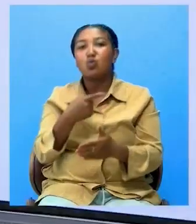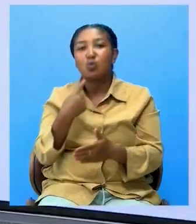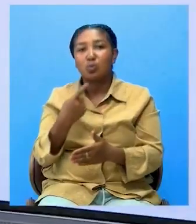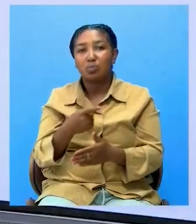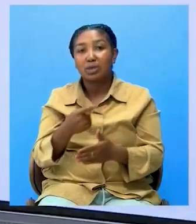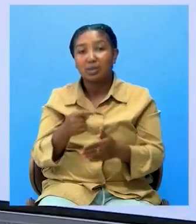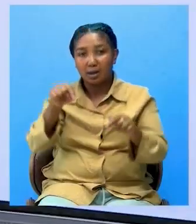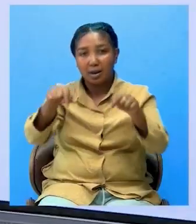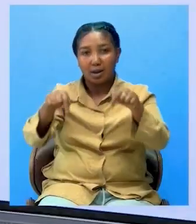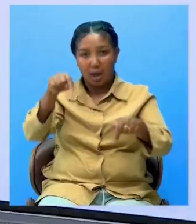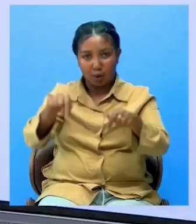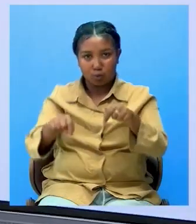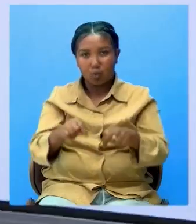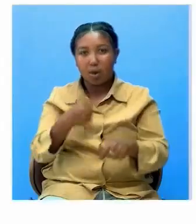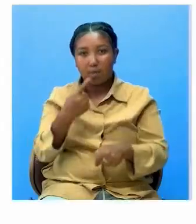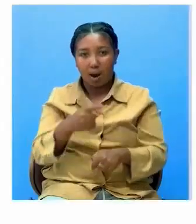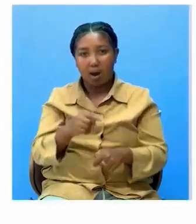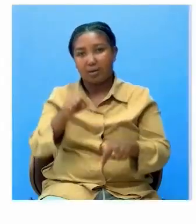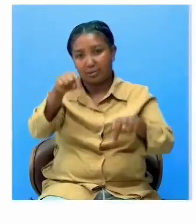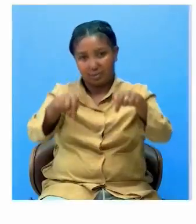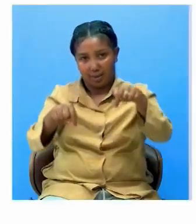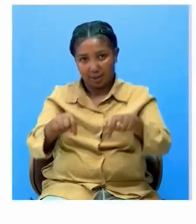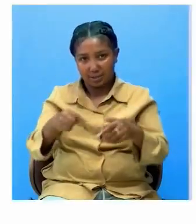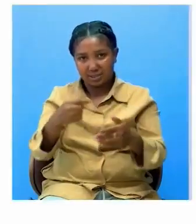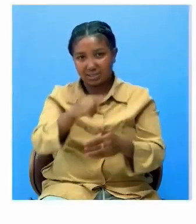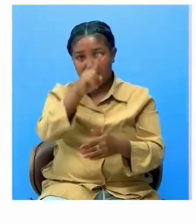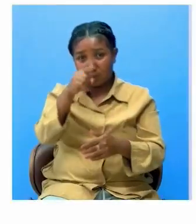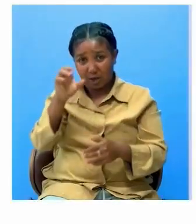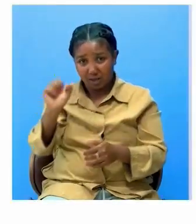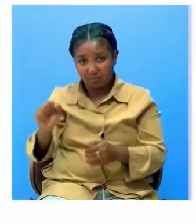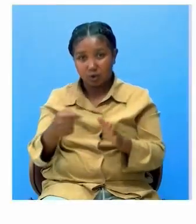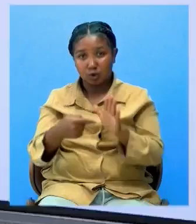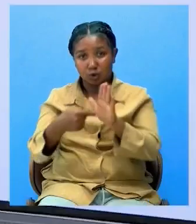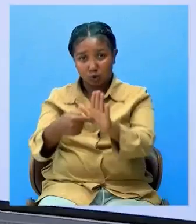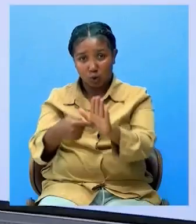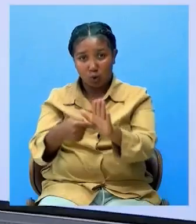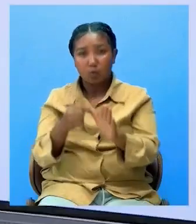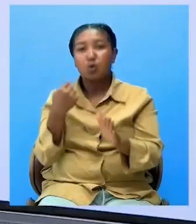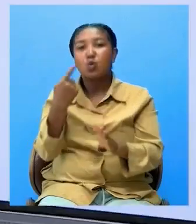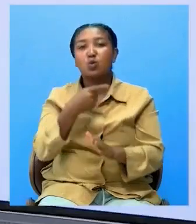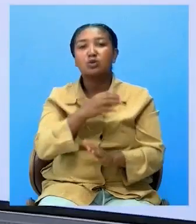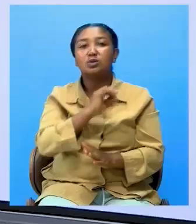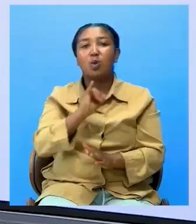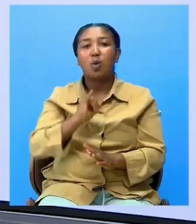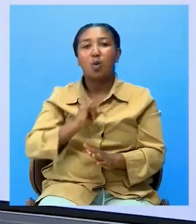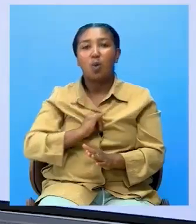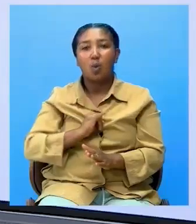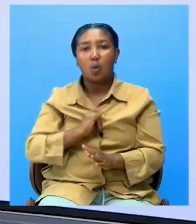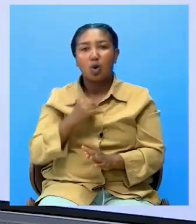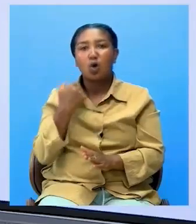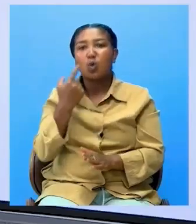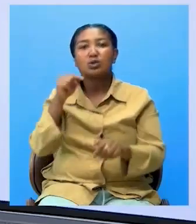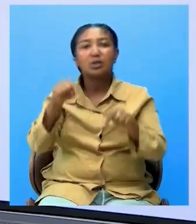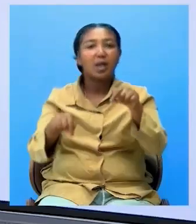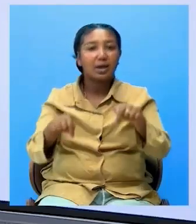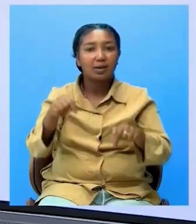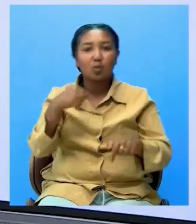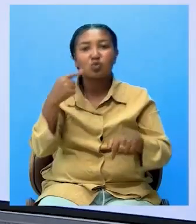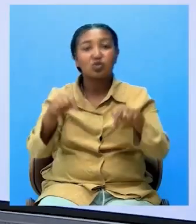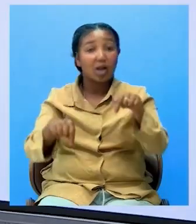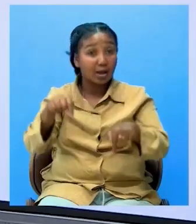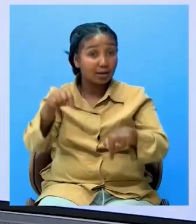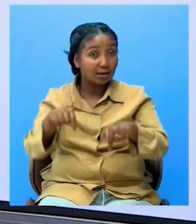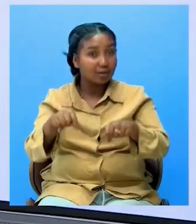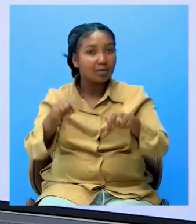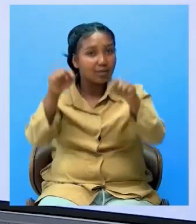okay? So this apostrophe shows whose leg is it. Is